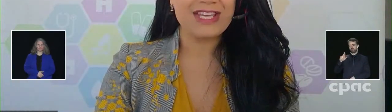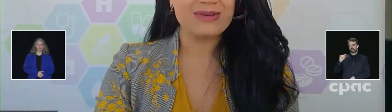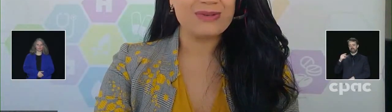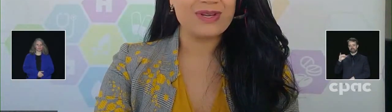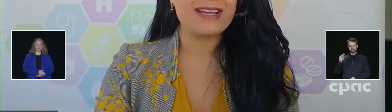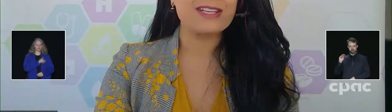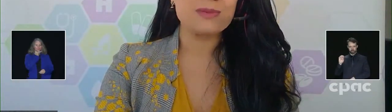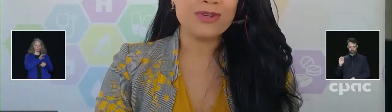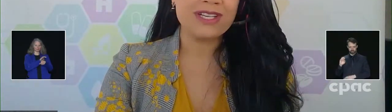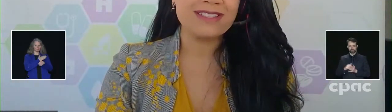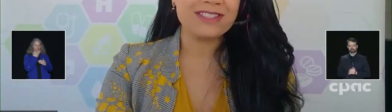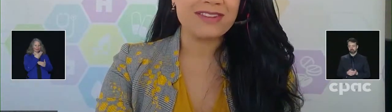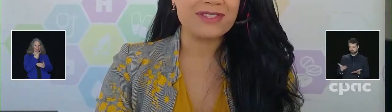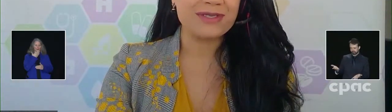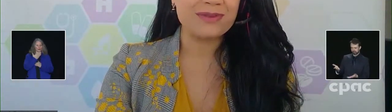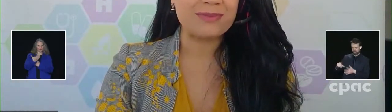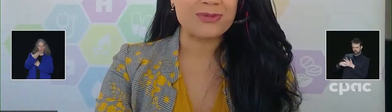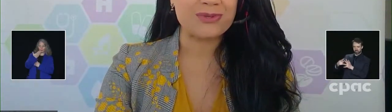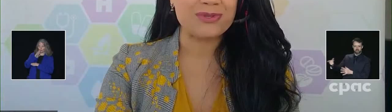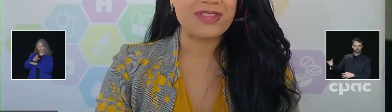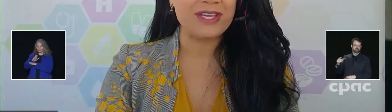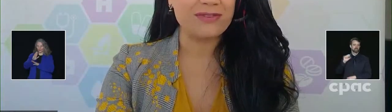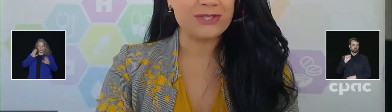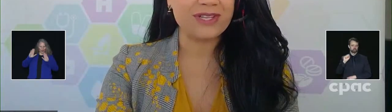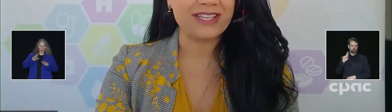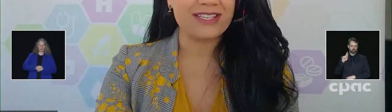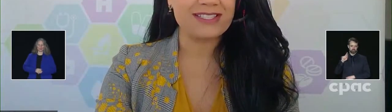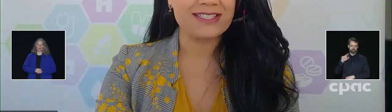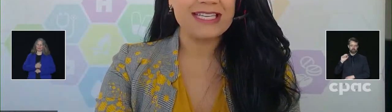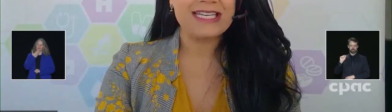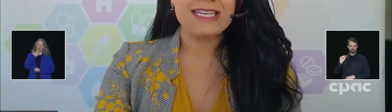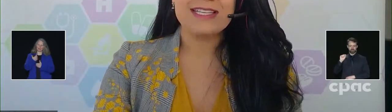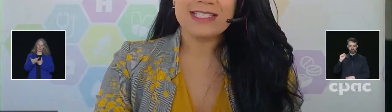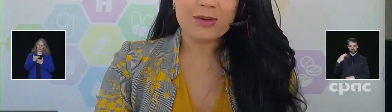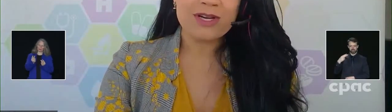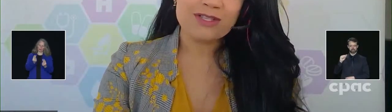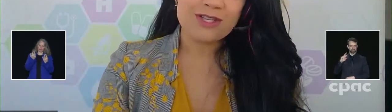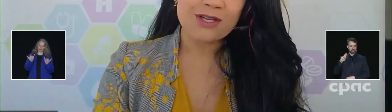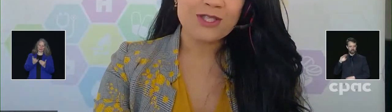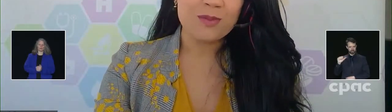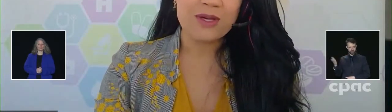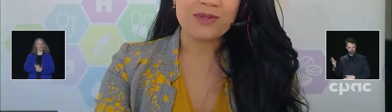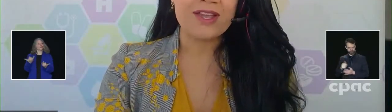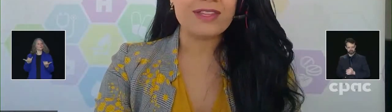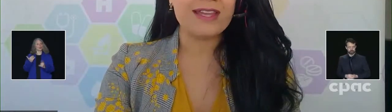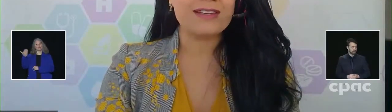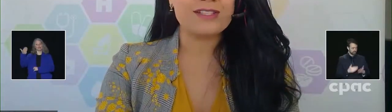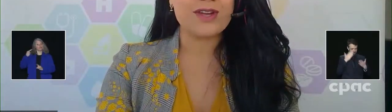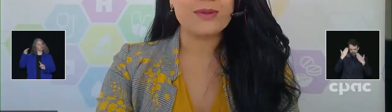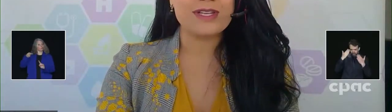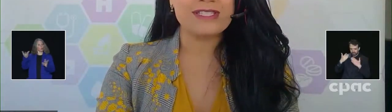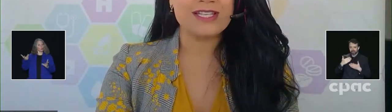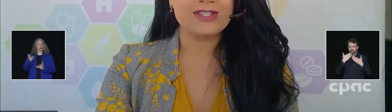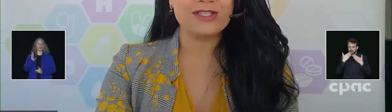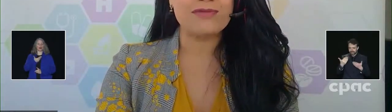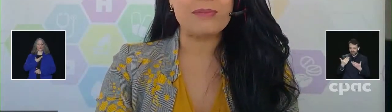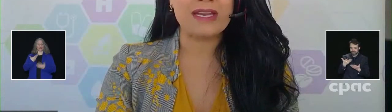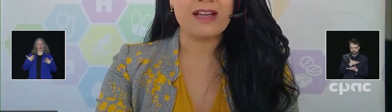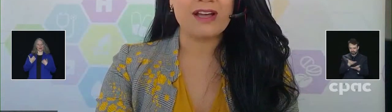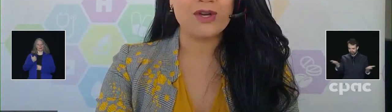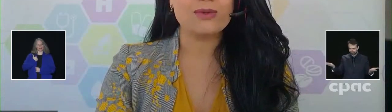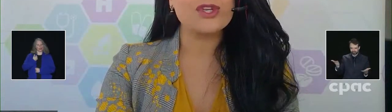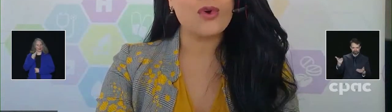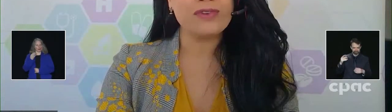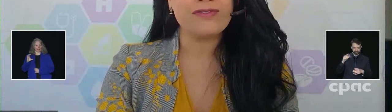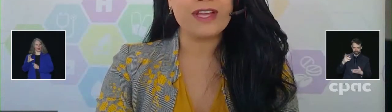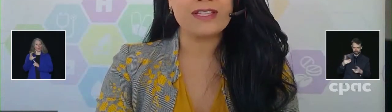Thank you. Good morning, good afternoon, bonjour. Thank you for joining us. Today, we're here to talk to you about Health Canada's authorization of